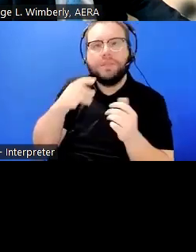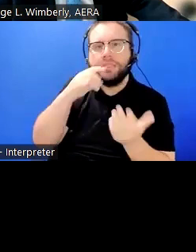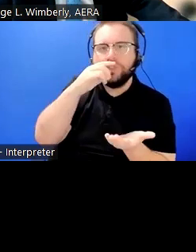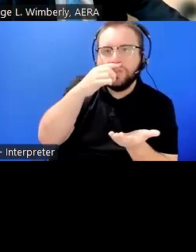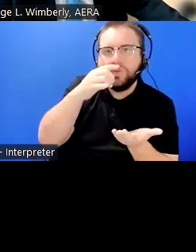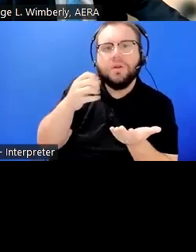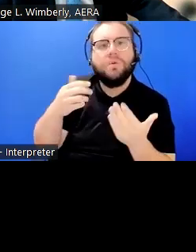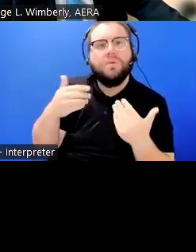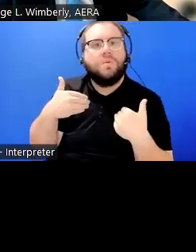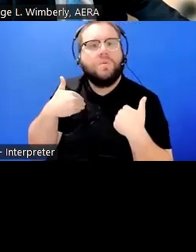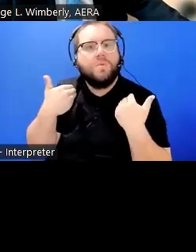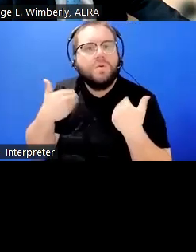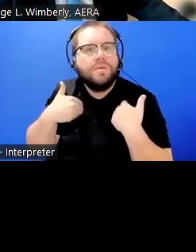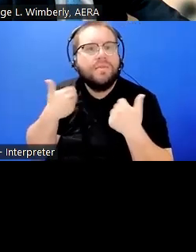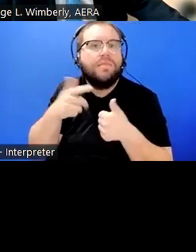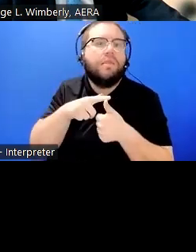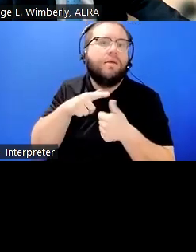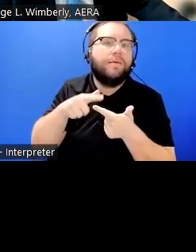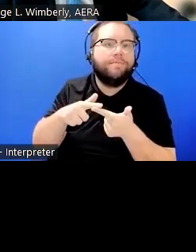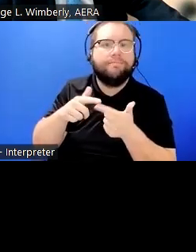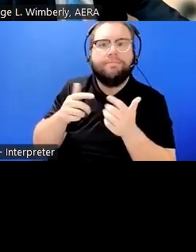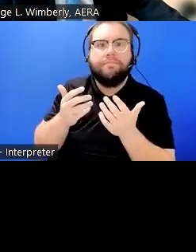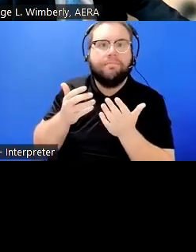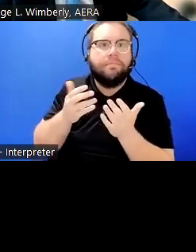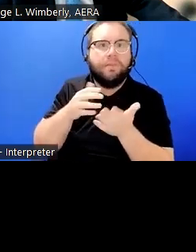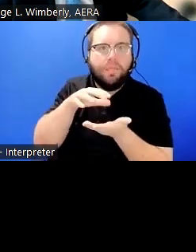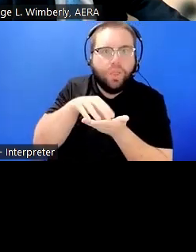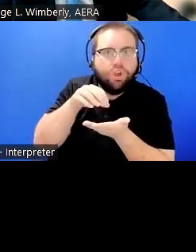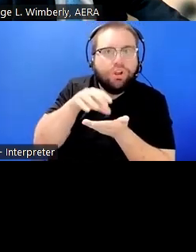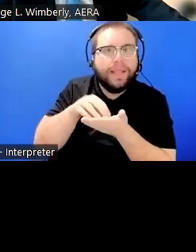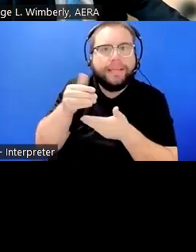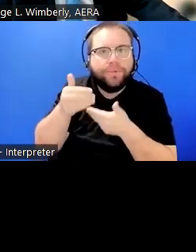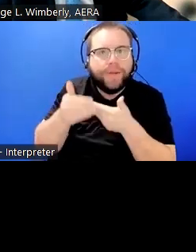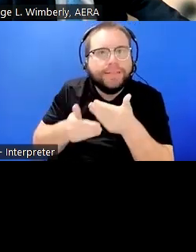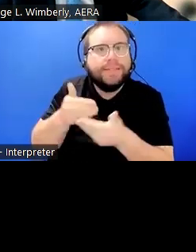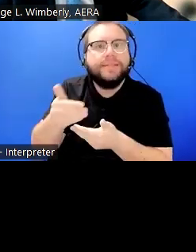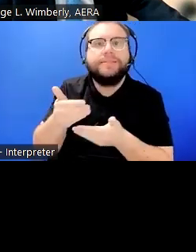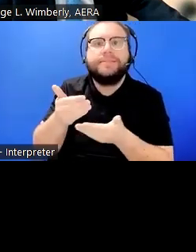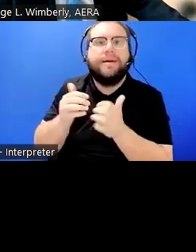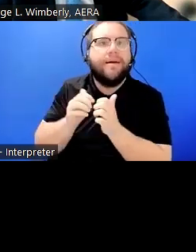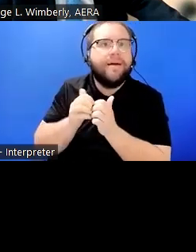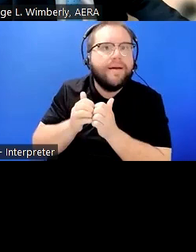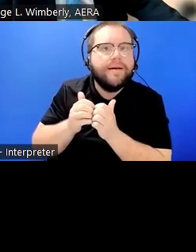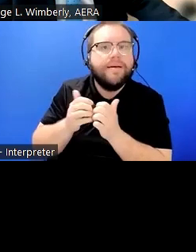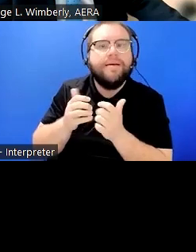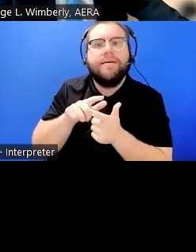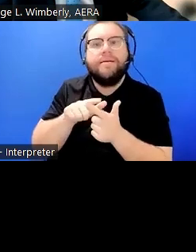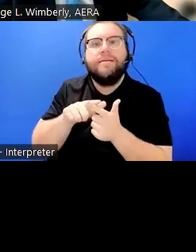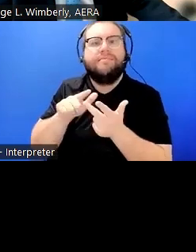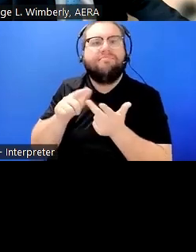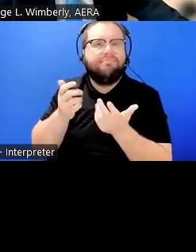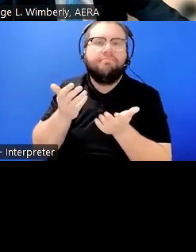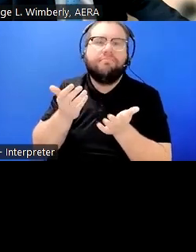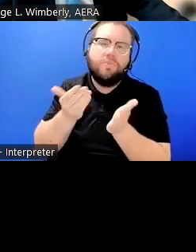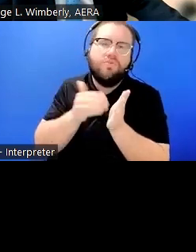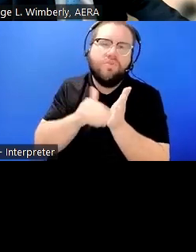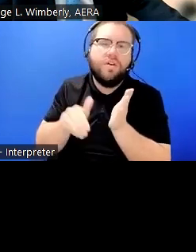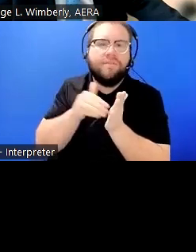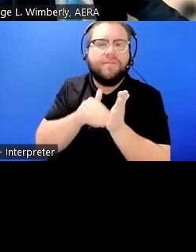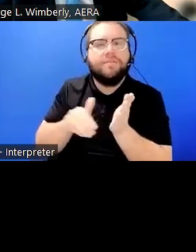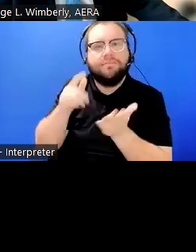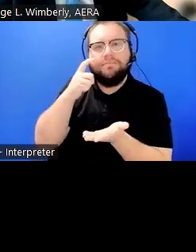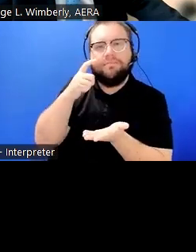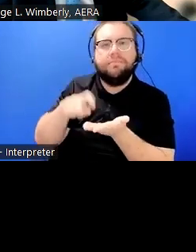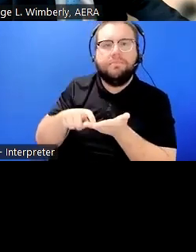learning and learning contexts. So, and these oftentimes our members and people who are applying for our